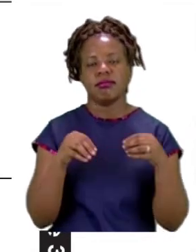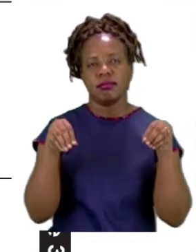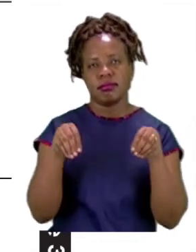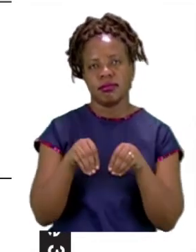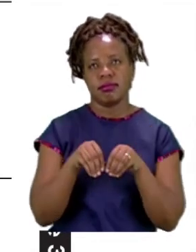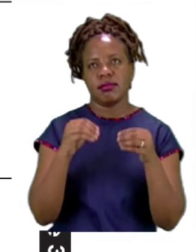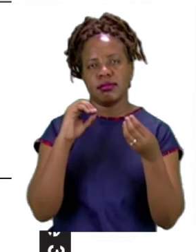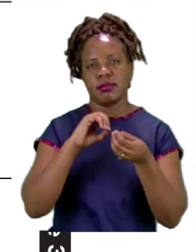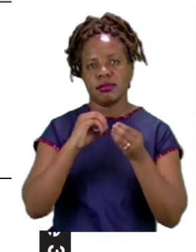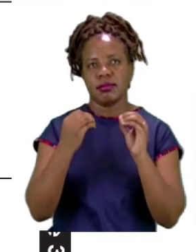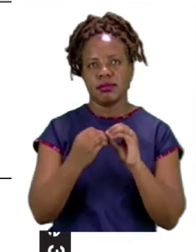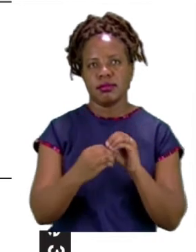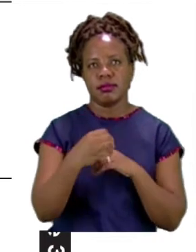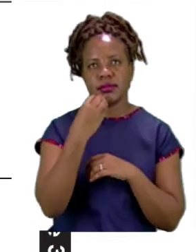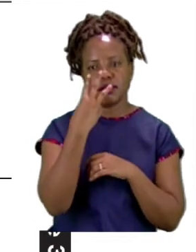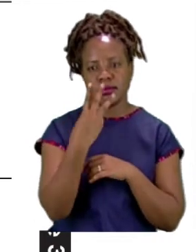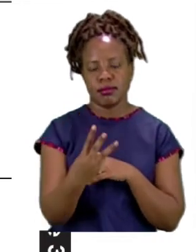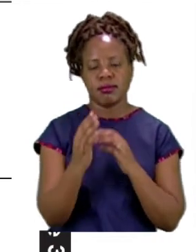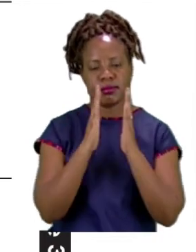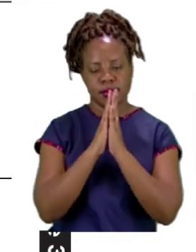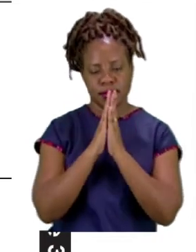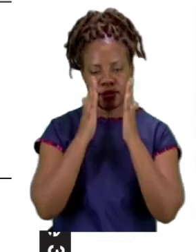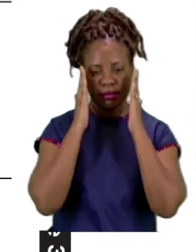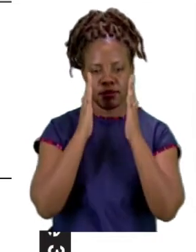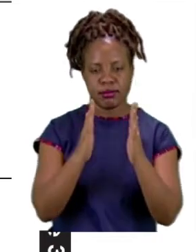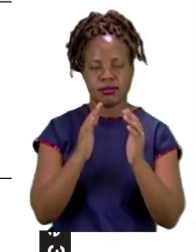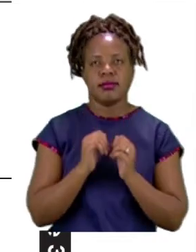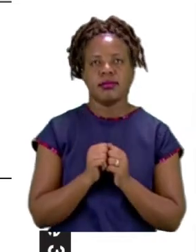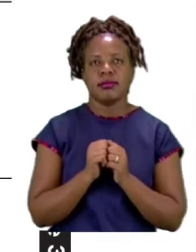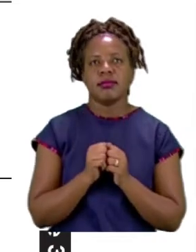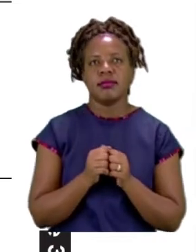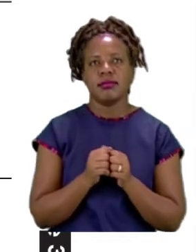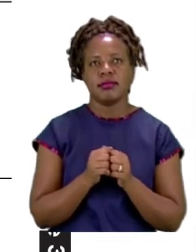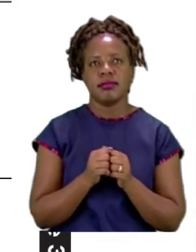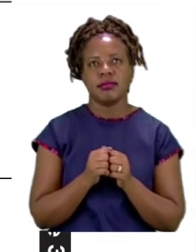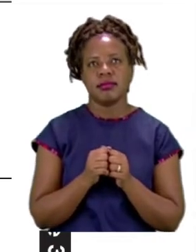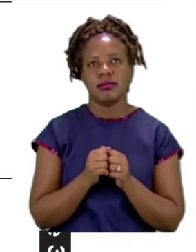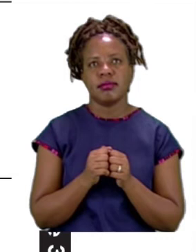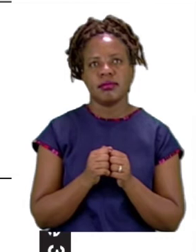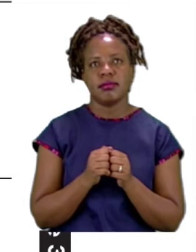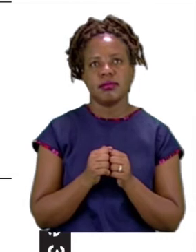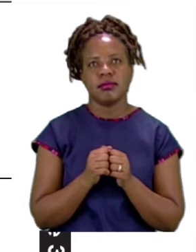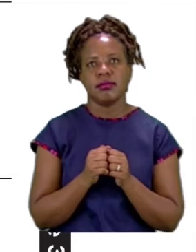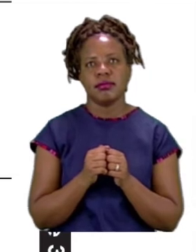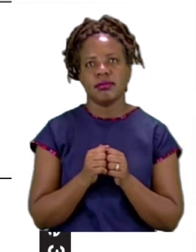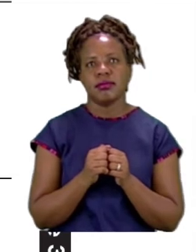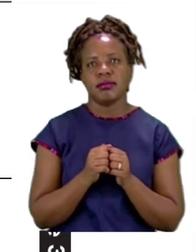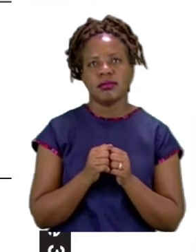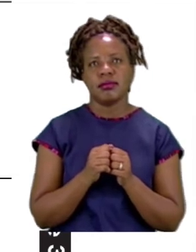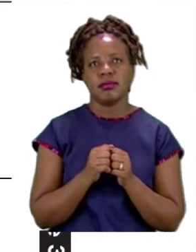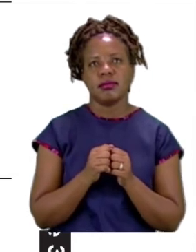you to pay close attention. Number 3 says, how many groups of